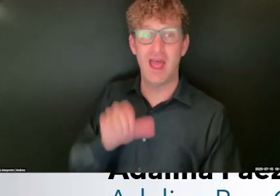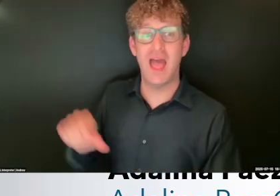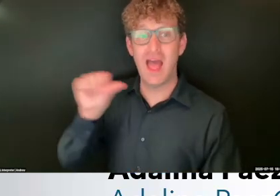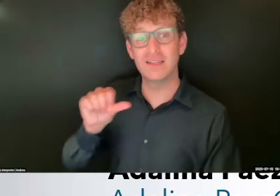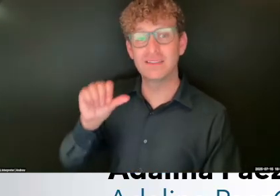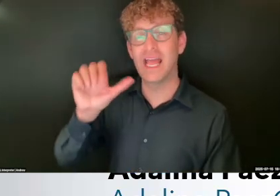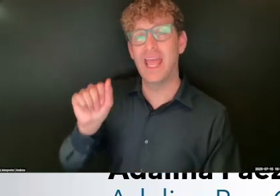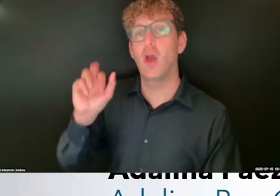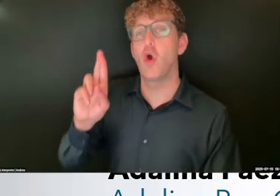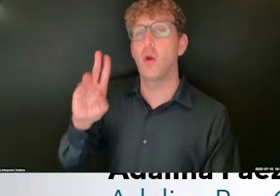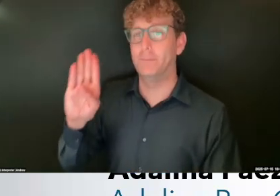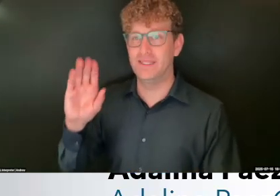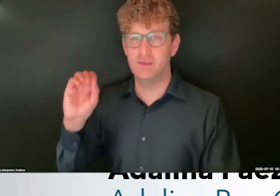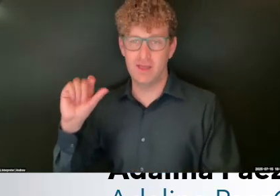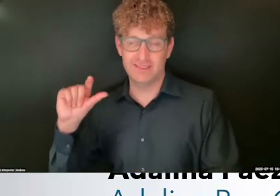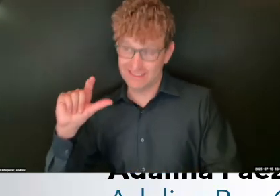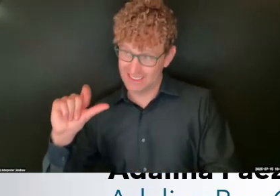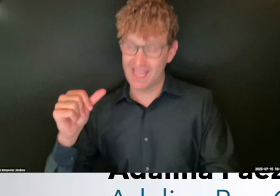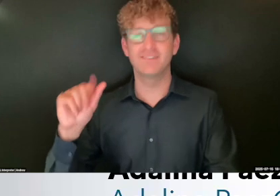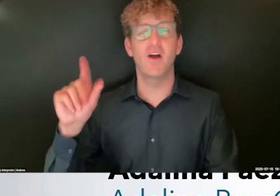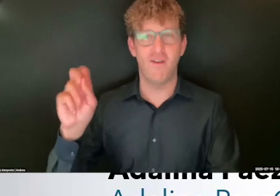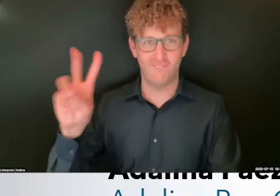have someone drop that in the chat as well.